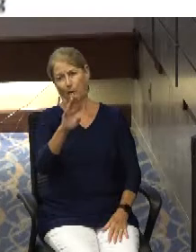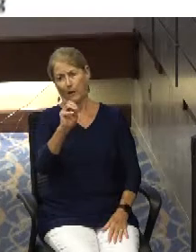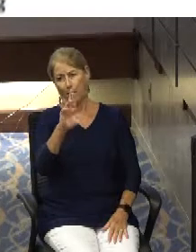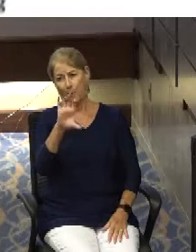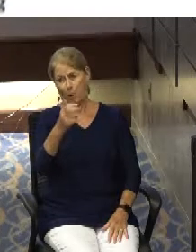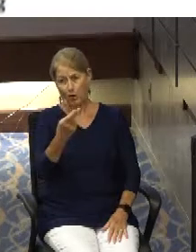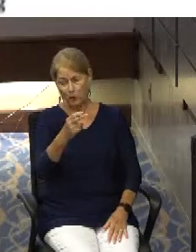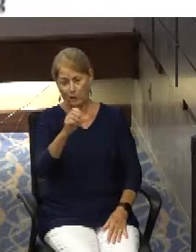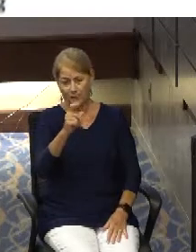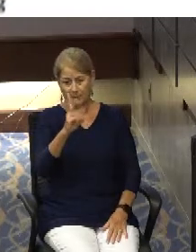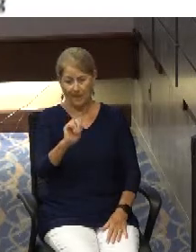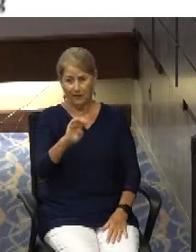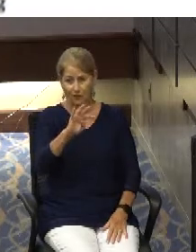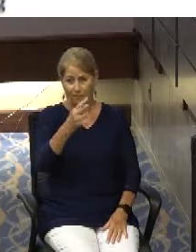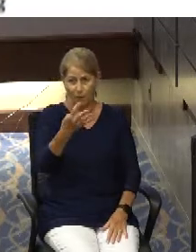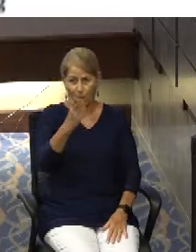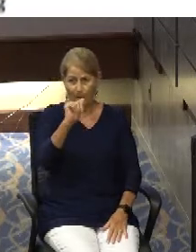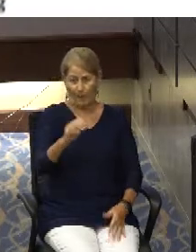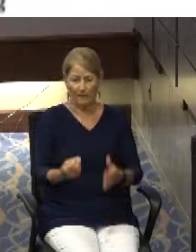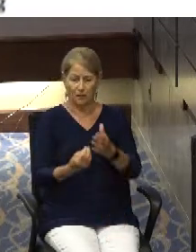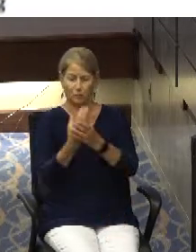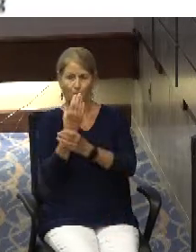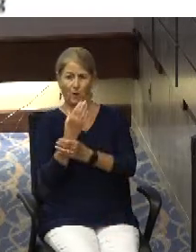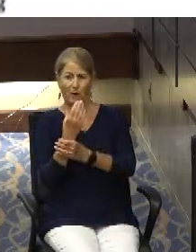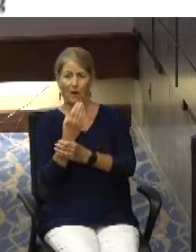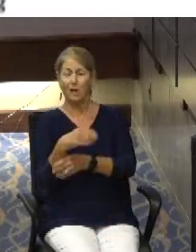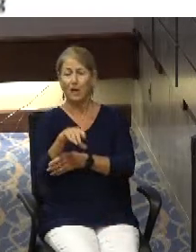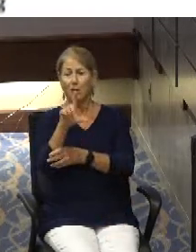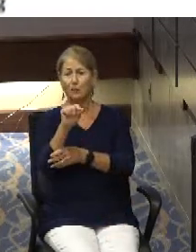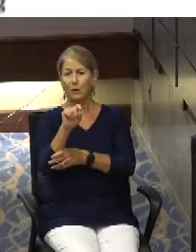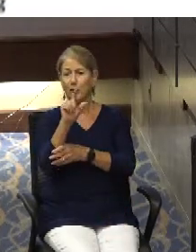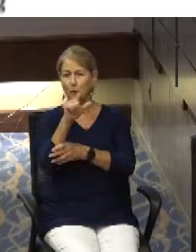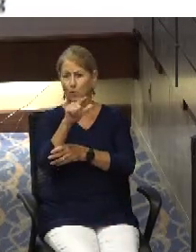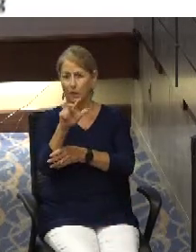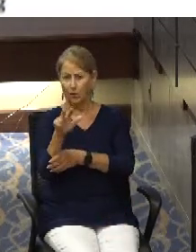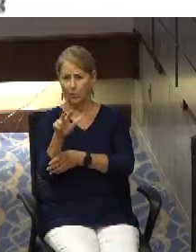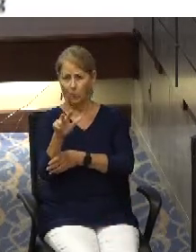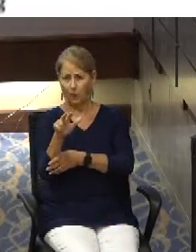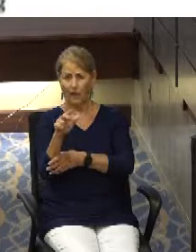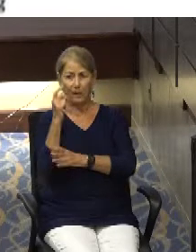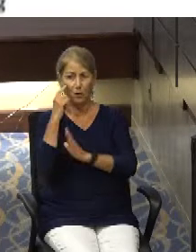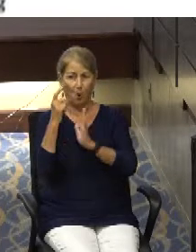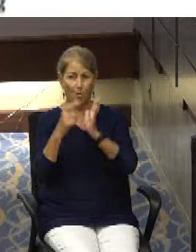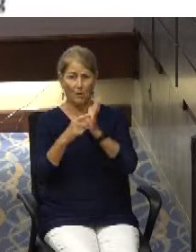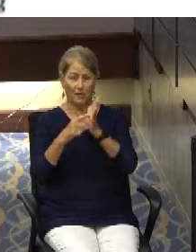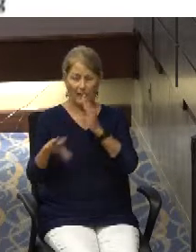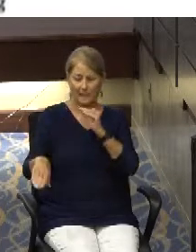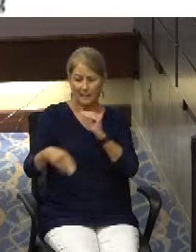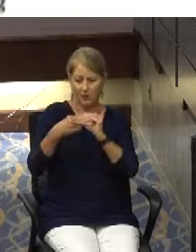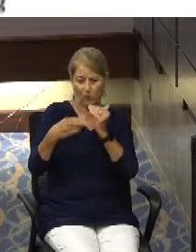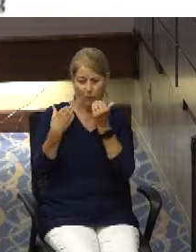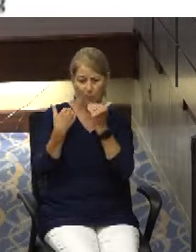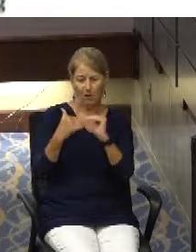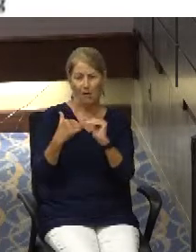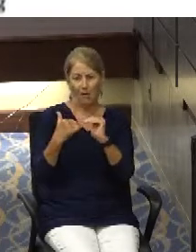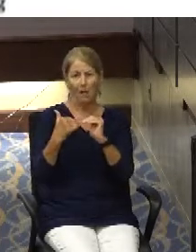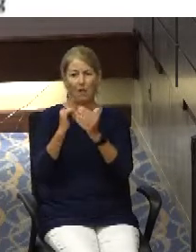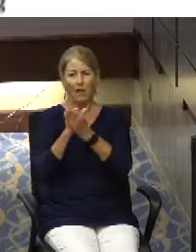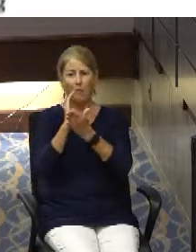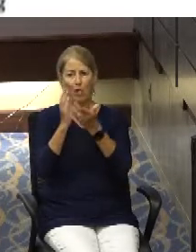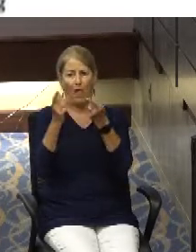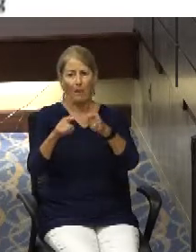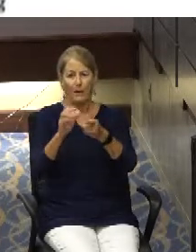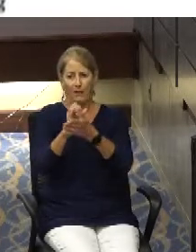water shortage by the spring of 2023. And you note there are some additional restrictions that would come into play at that point